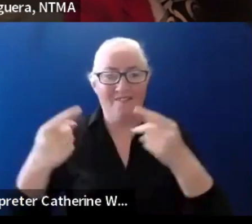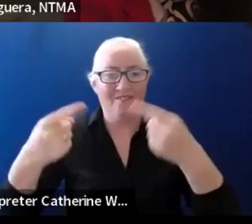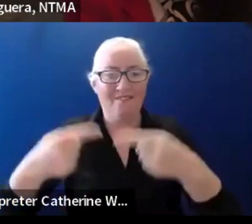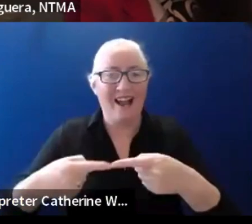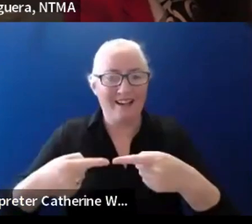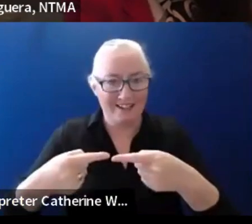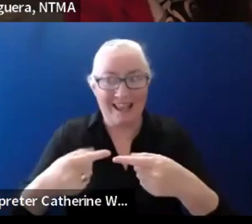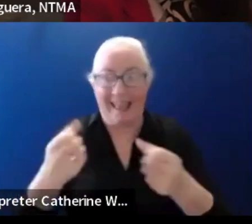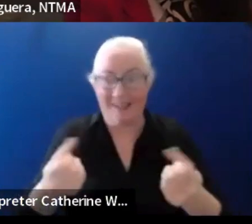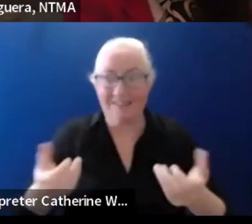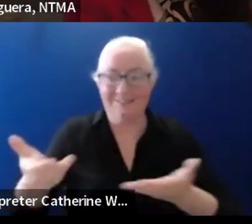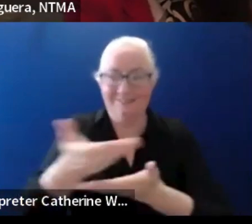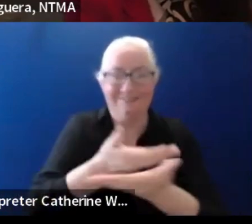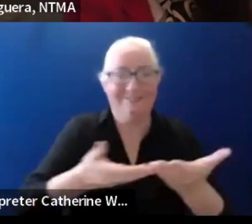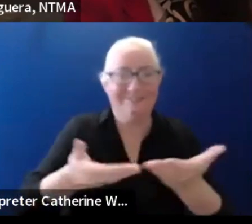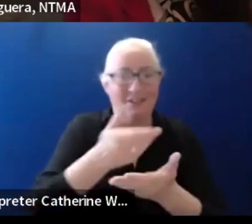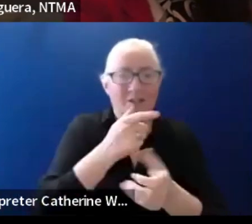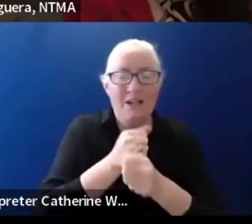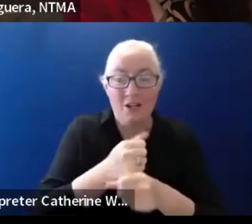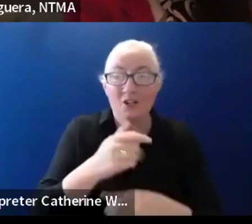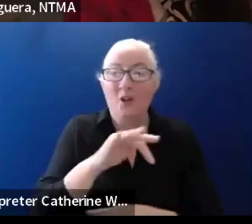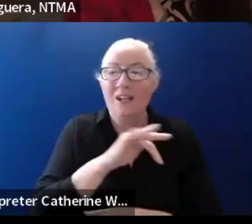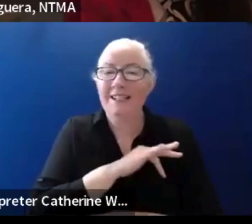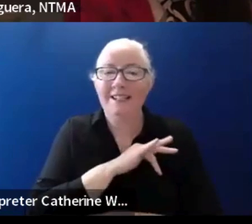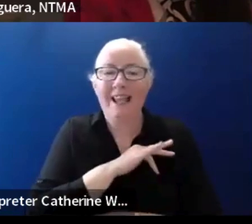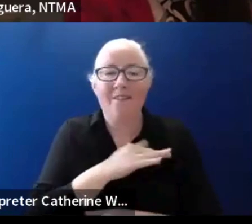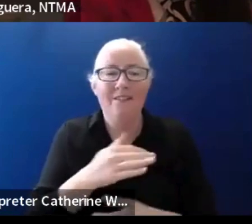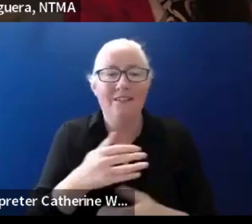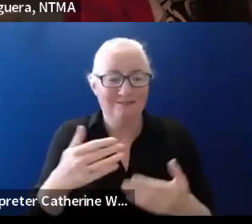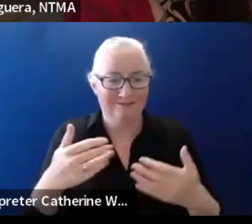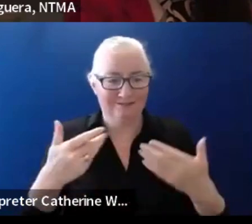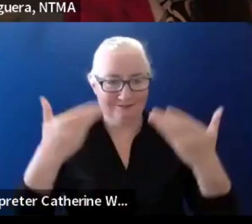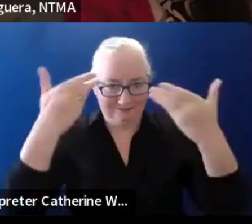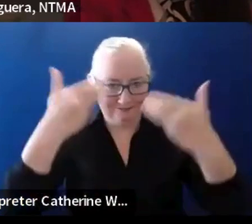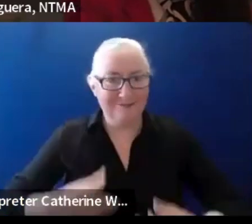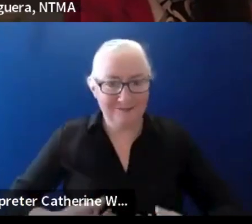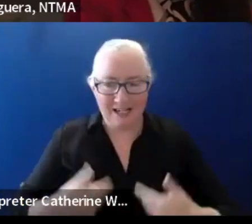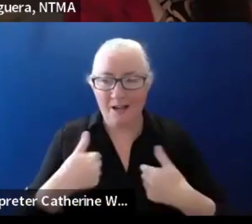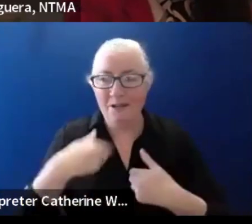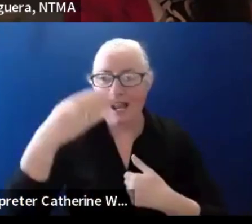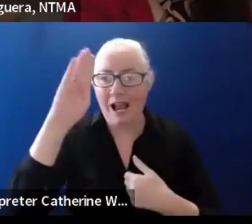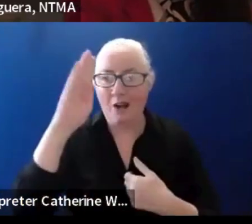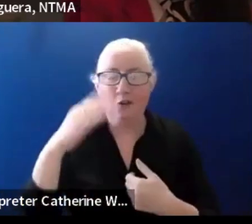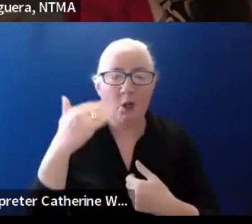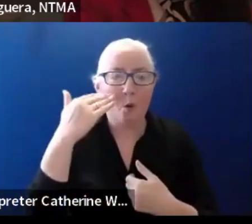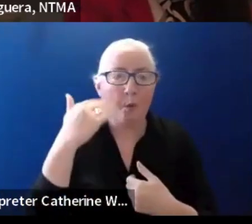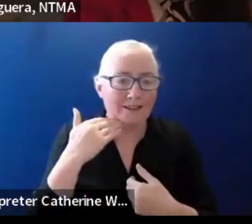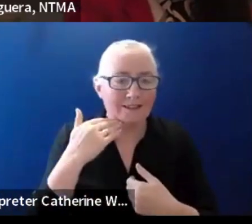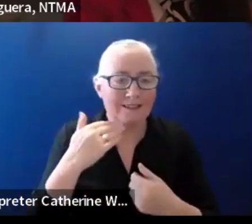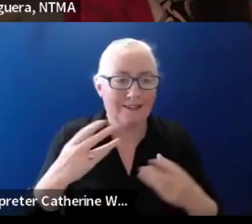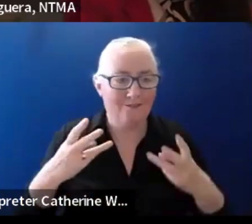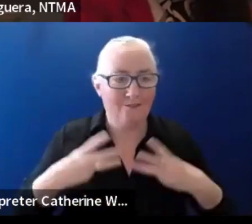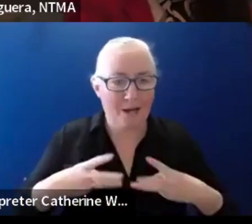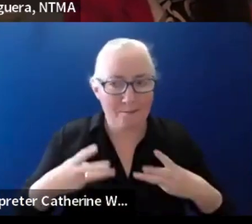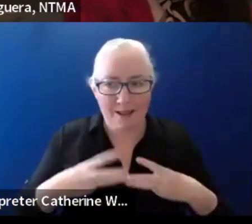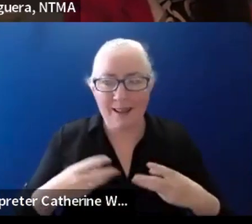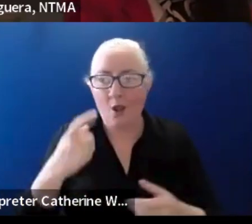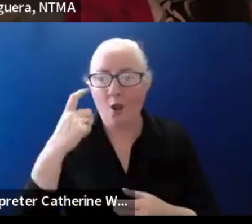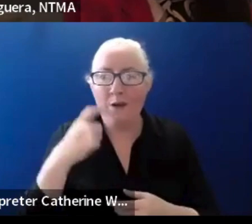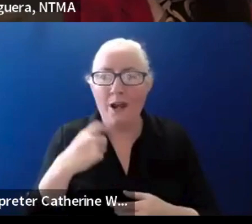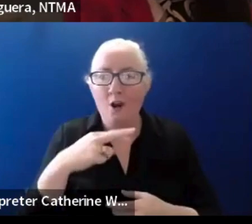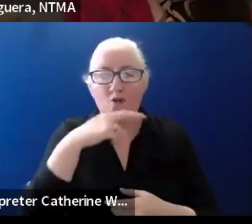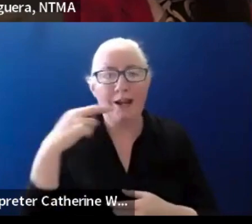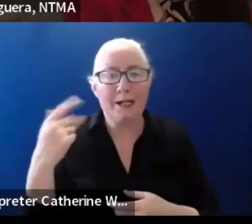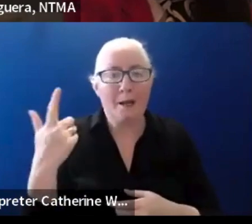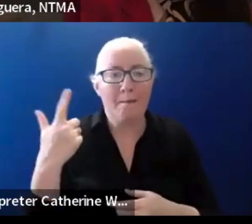opportunity to discuss shared roots. So to self-disclose, I am an Irish white female. I am wearing a red and